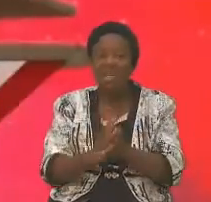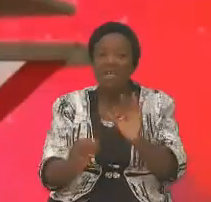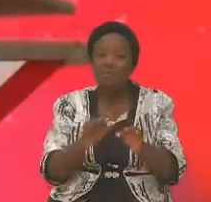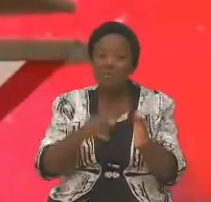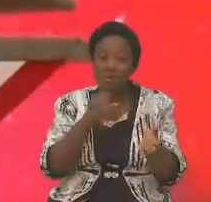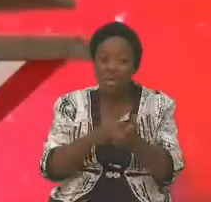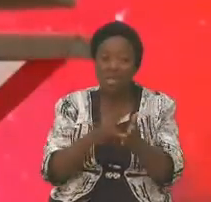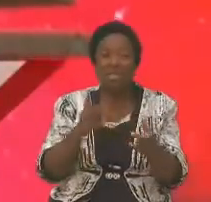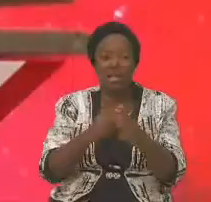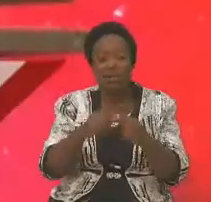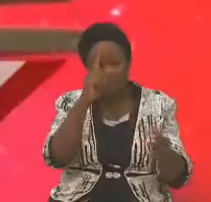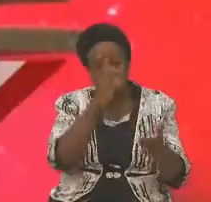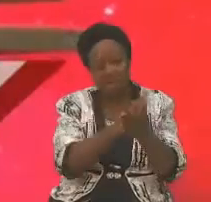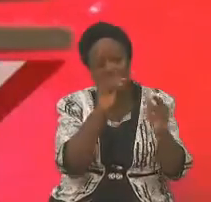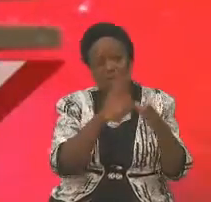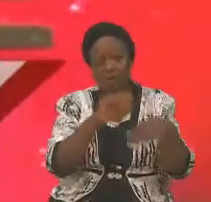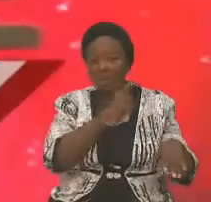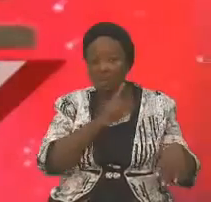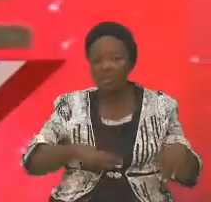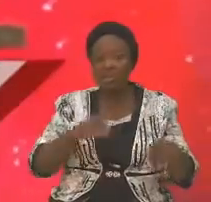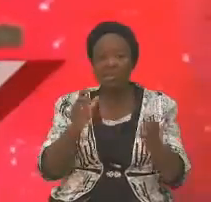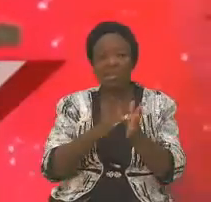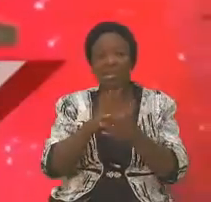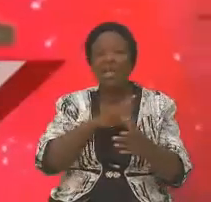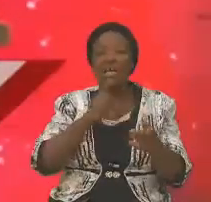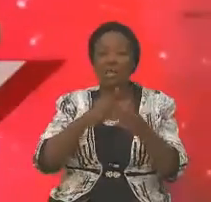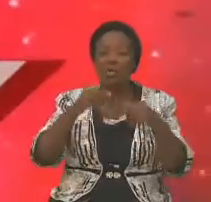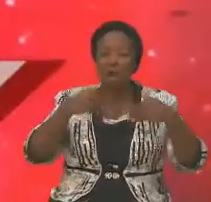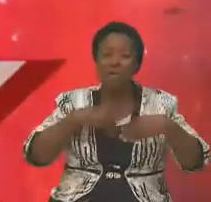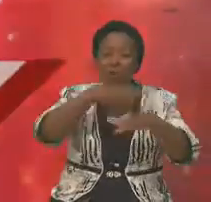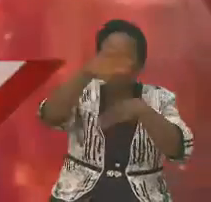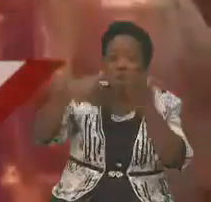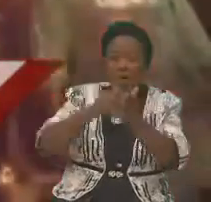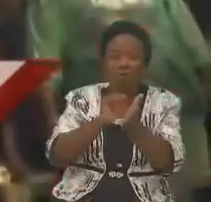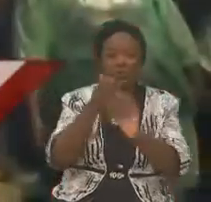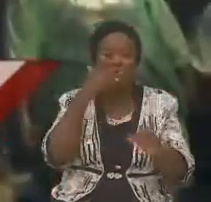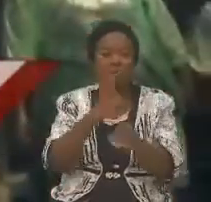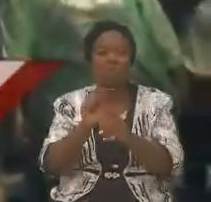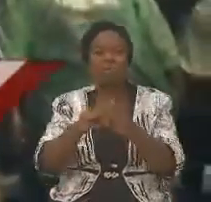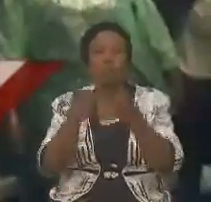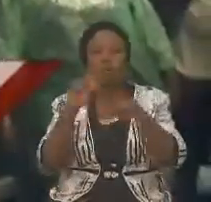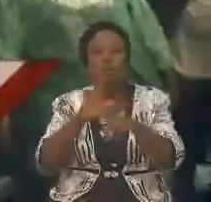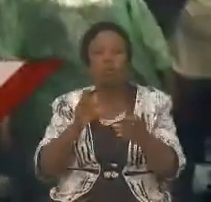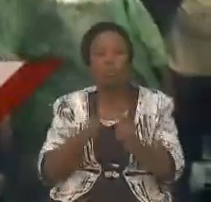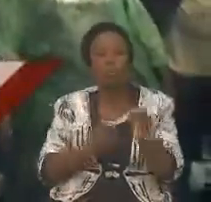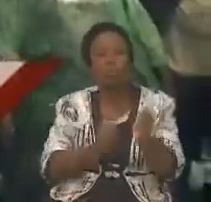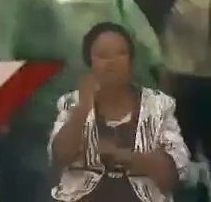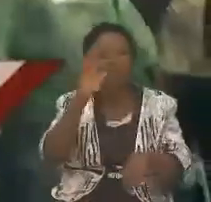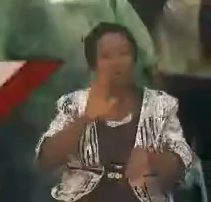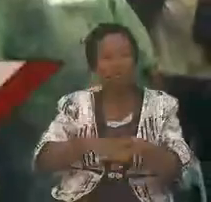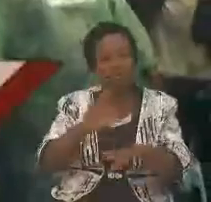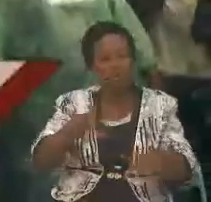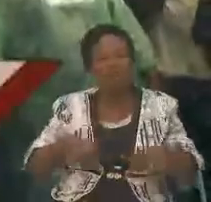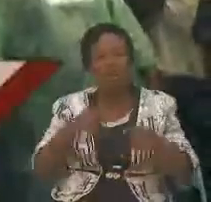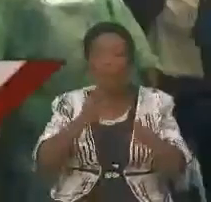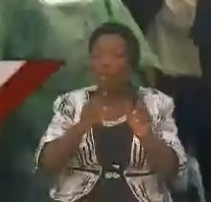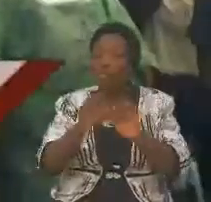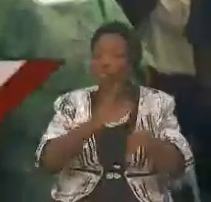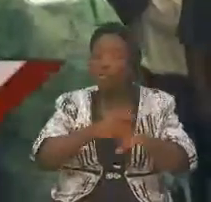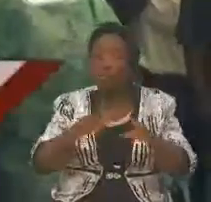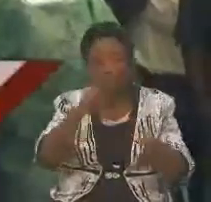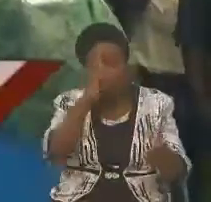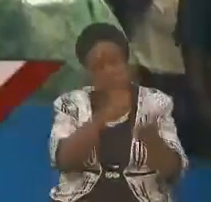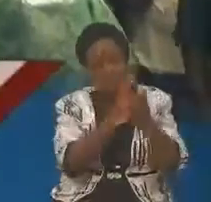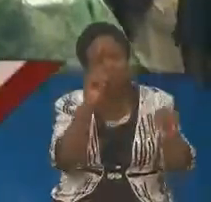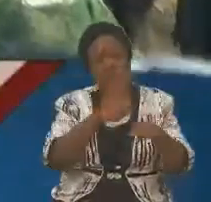that which is right, you believe on the Lord Jesus Christ. And he says, if you'll do that which is right in his